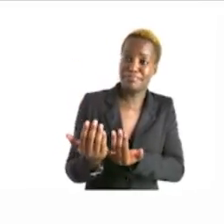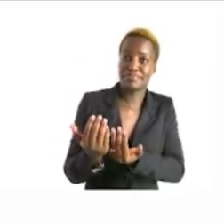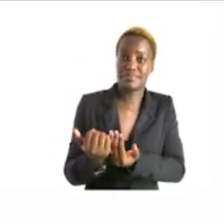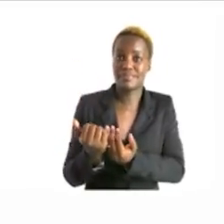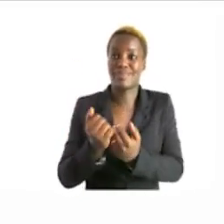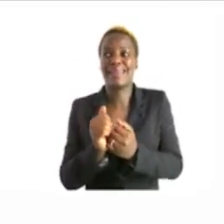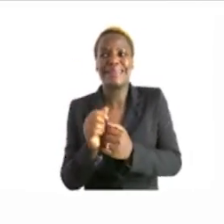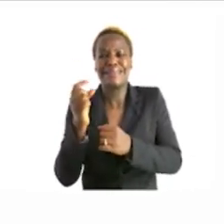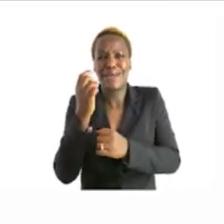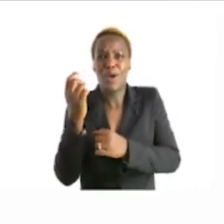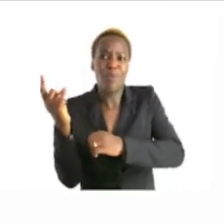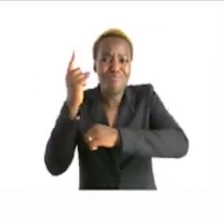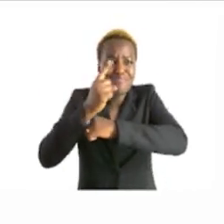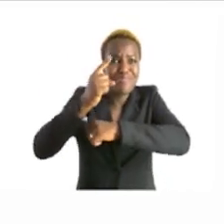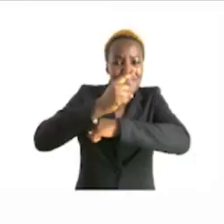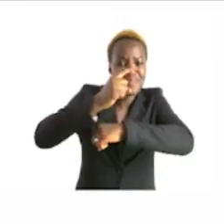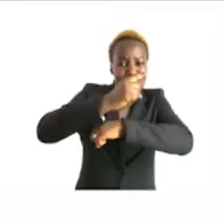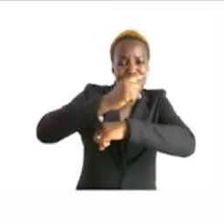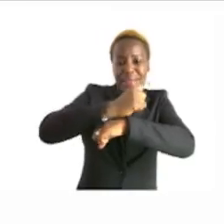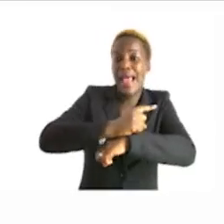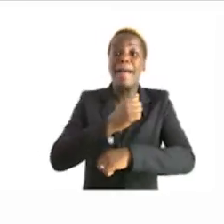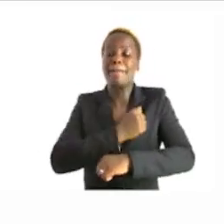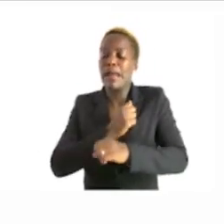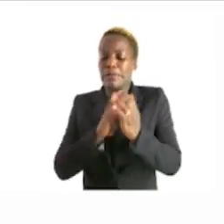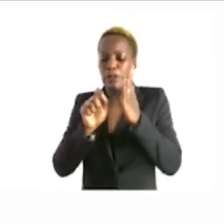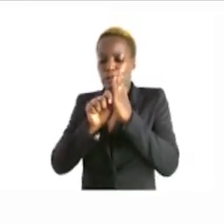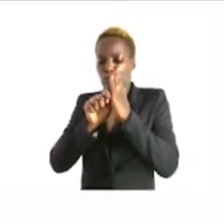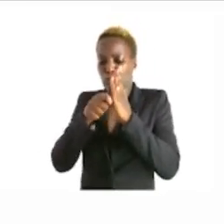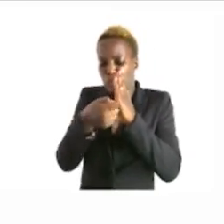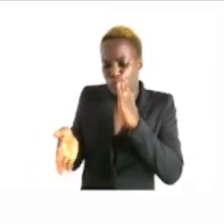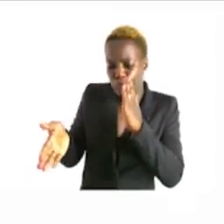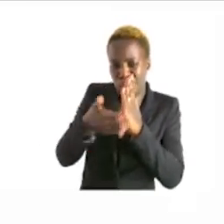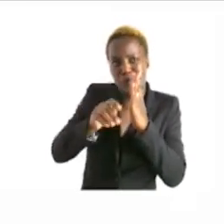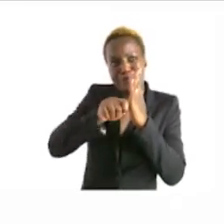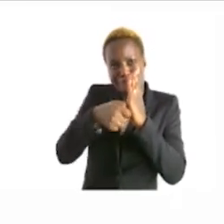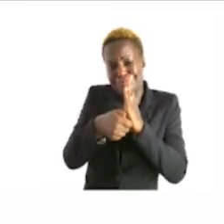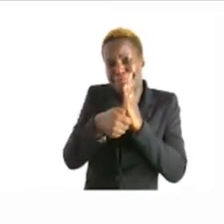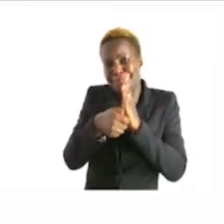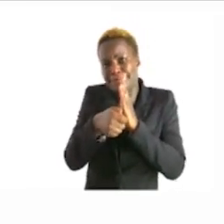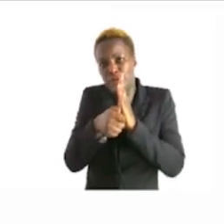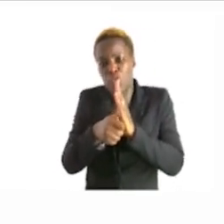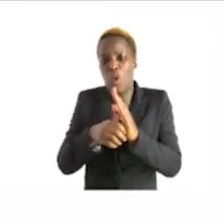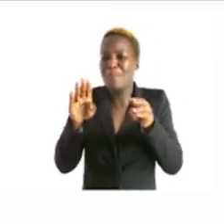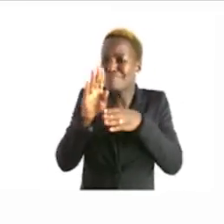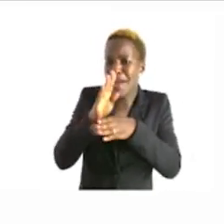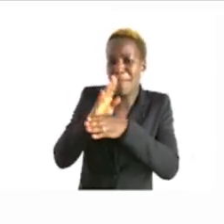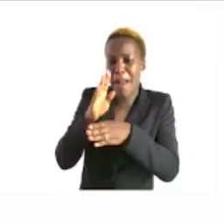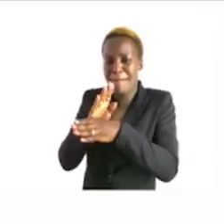next few days mother spent a lot of time in her room with the door closed